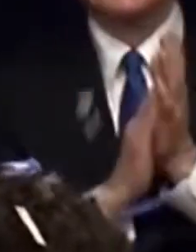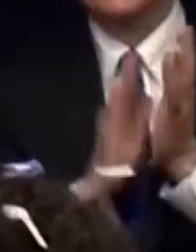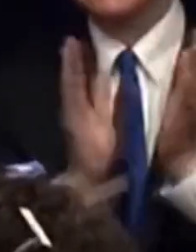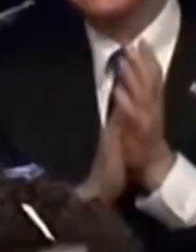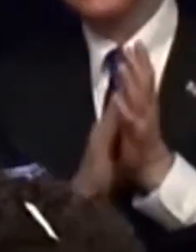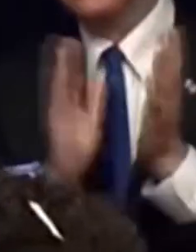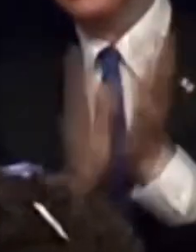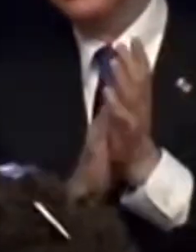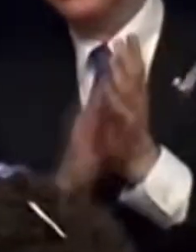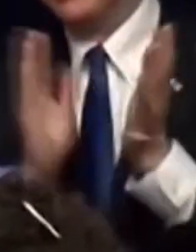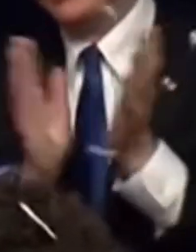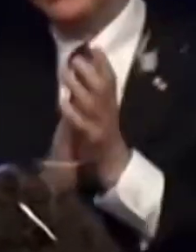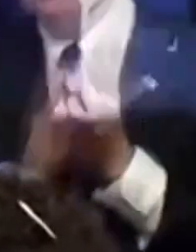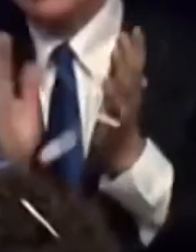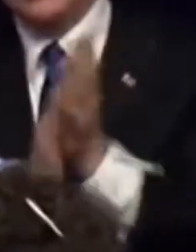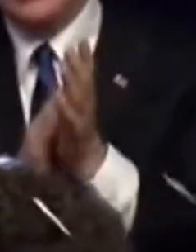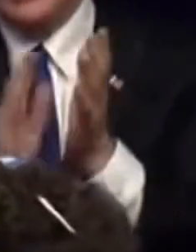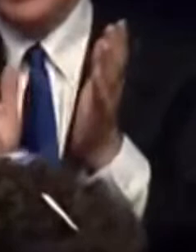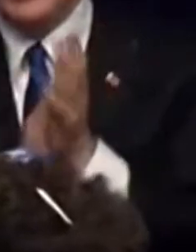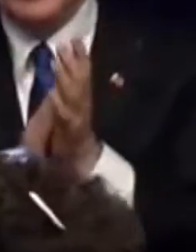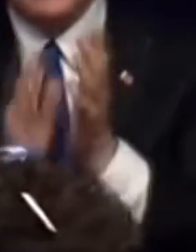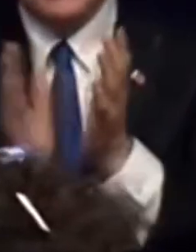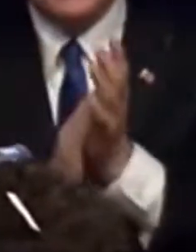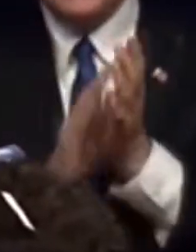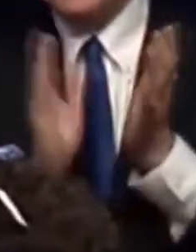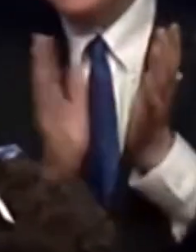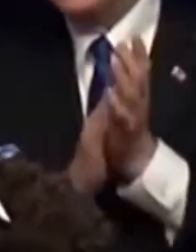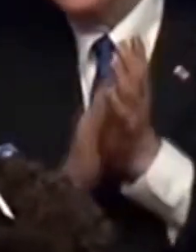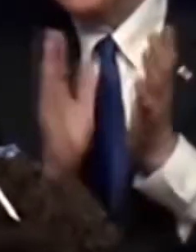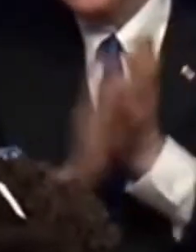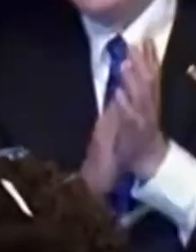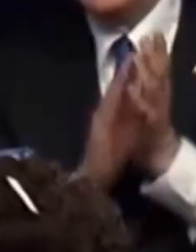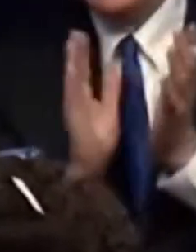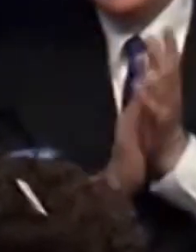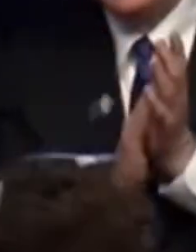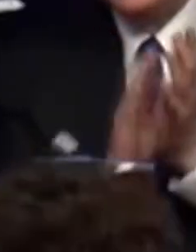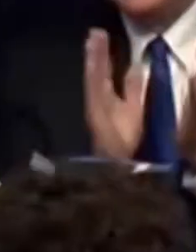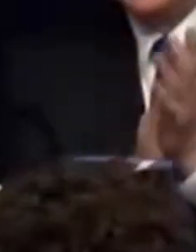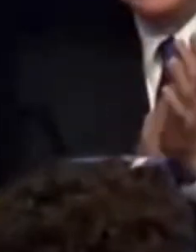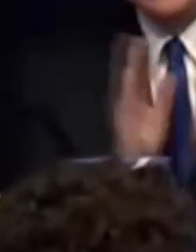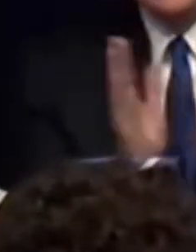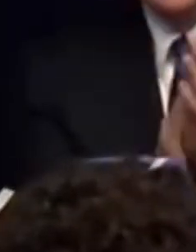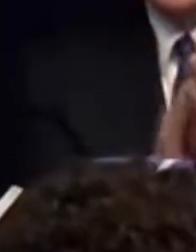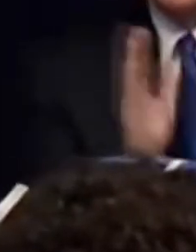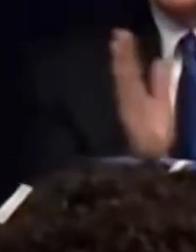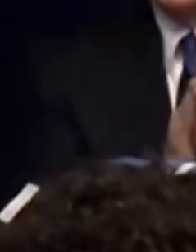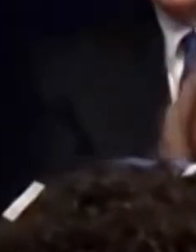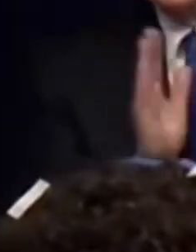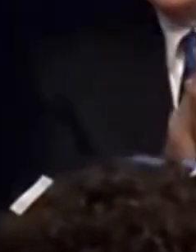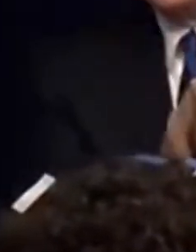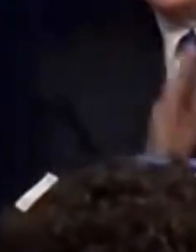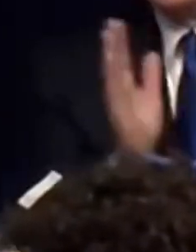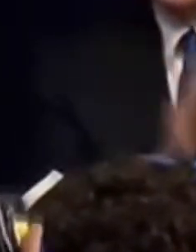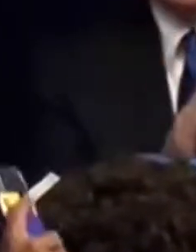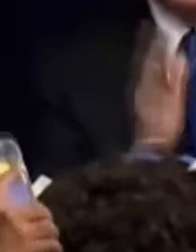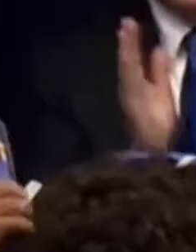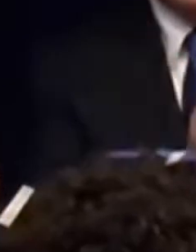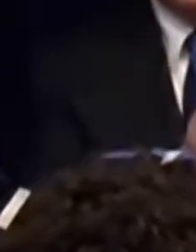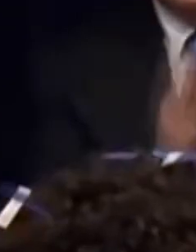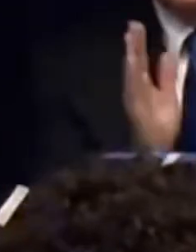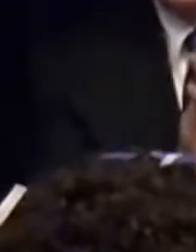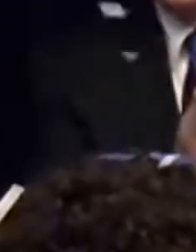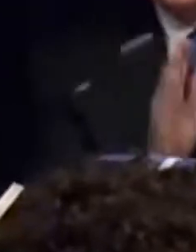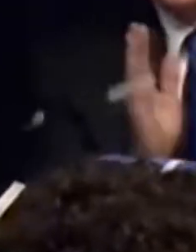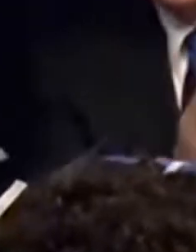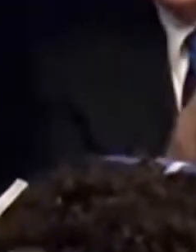and girls and girls. Welcome to New York. It's been waiting for you. Welcome to New York. Welcome